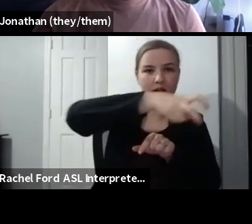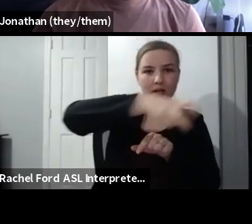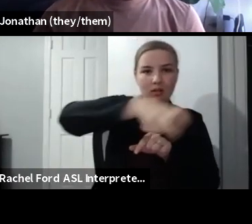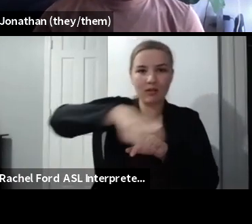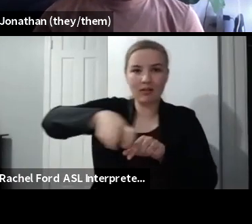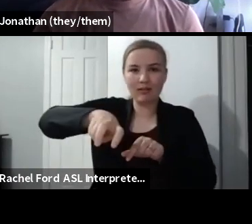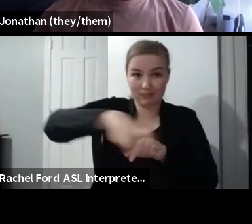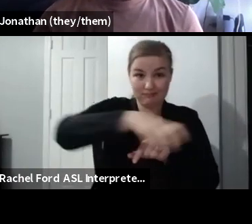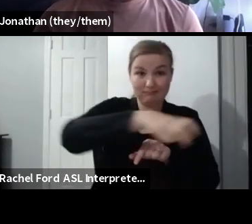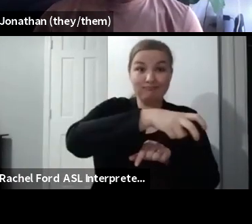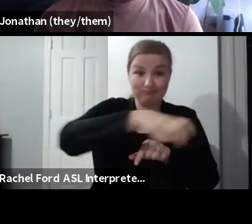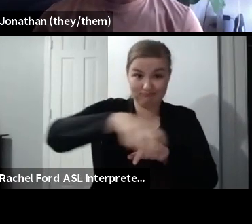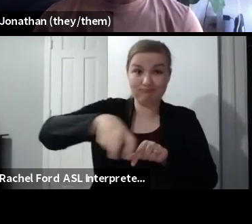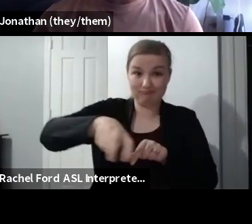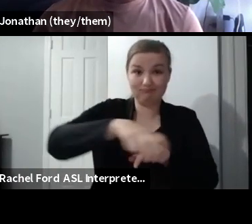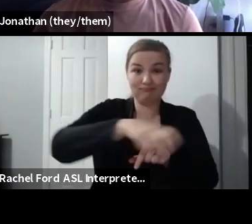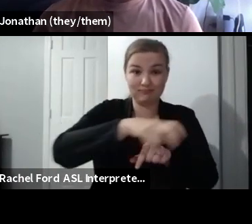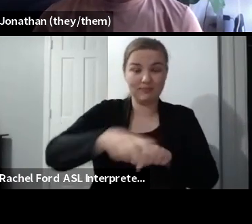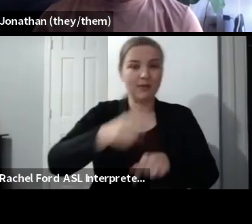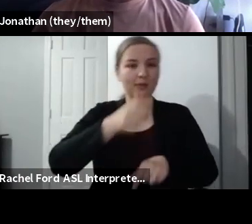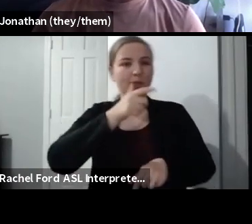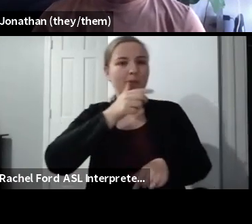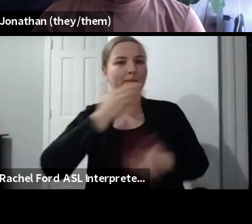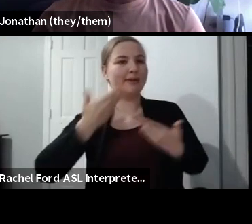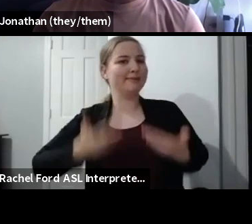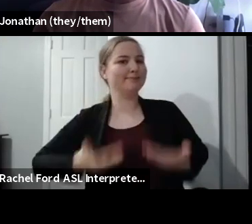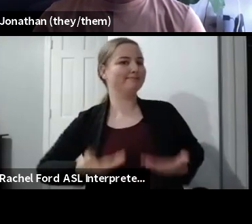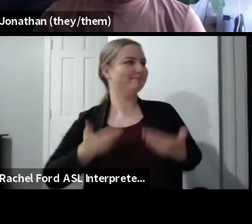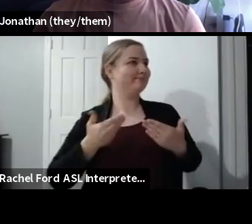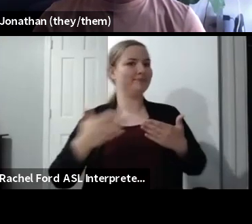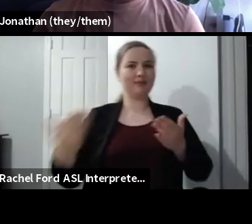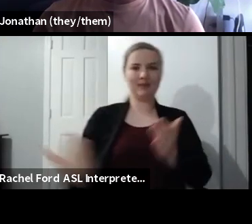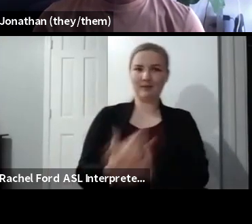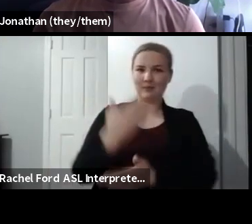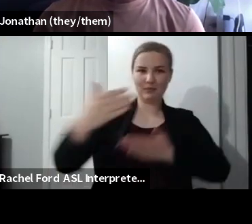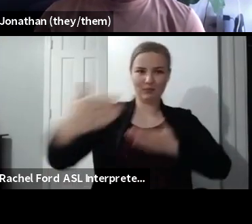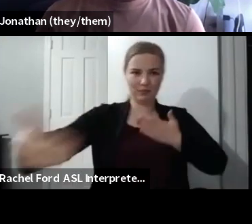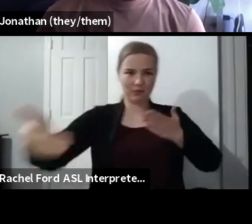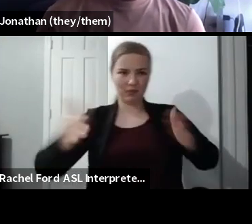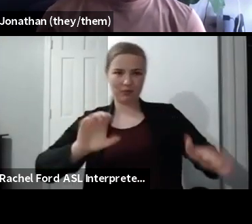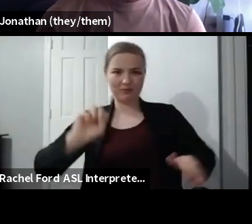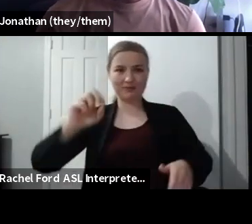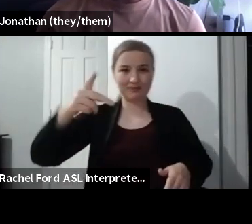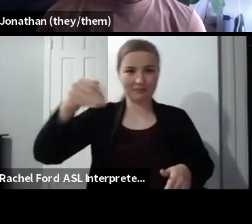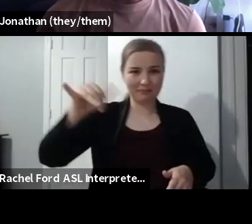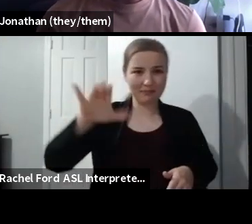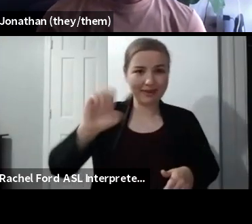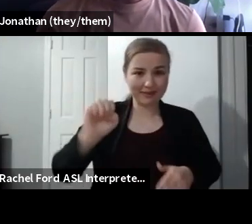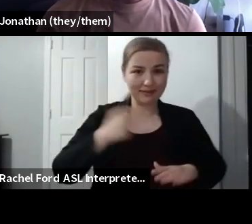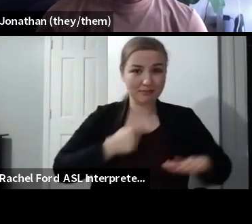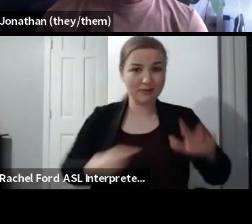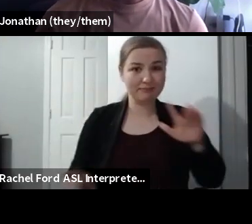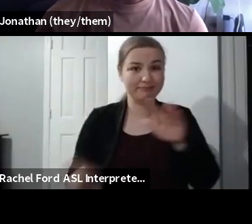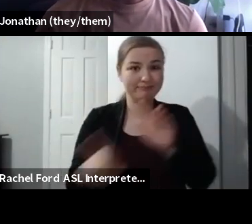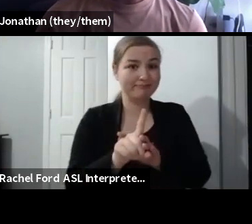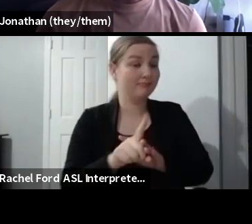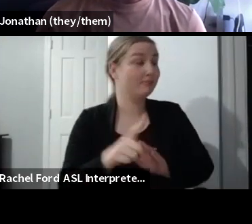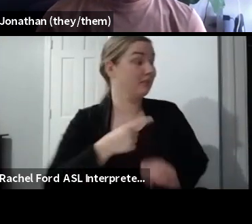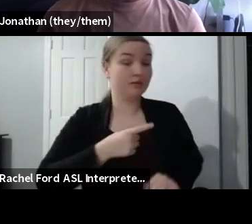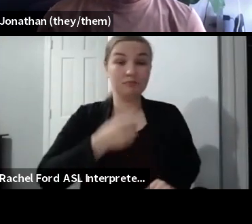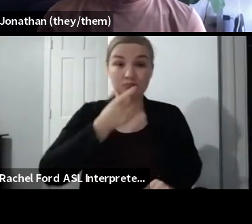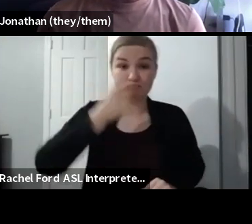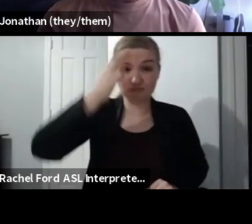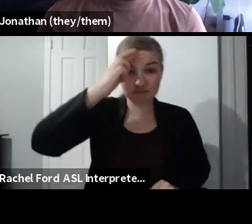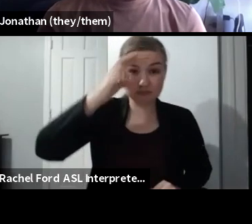so, you know, like down to who I am when I show up in the room and to being Dominican and not being, typically whiter, which there is a